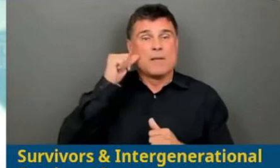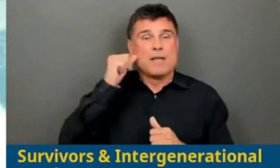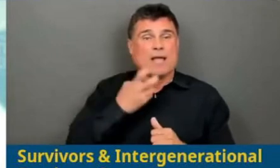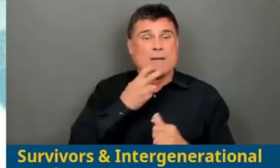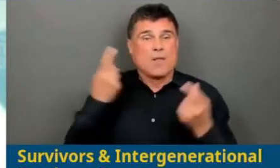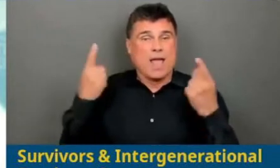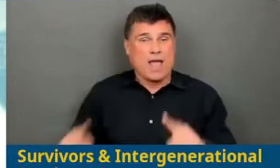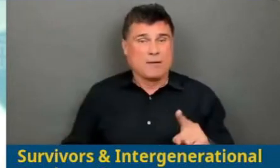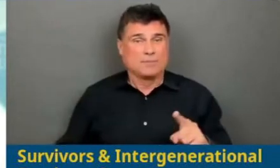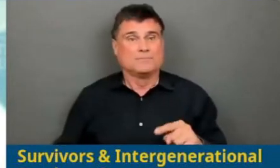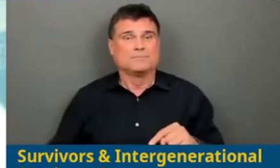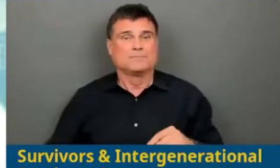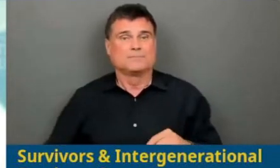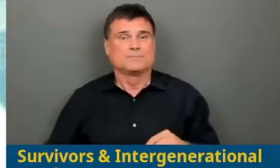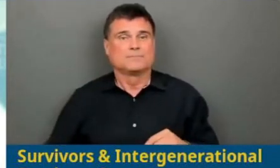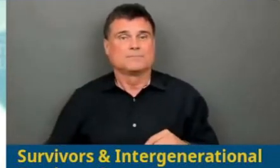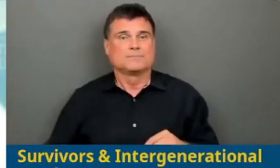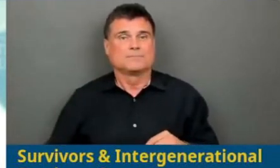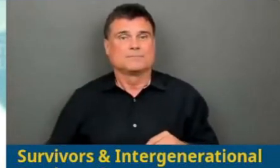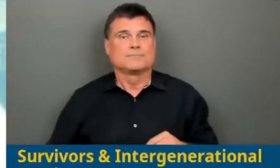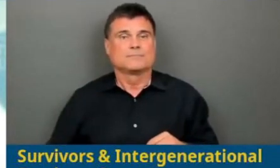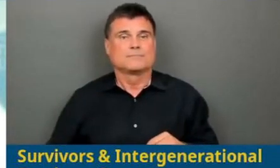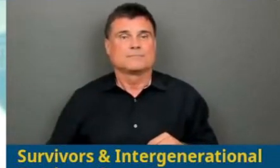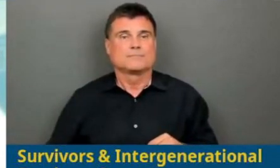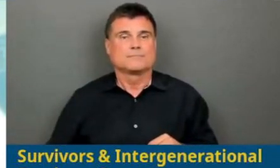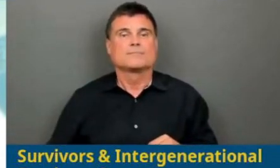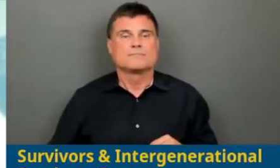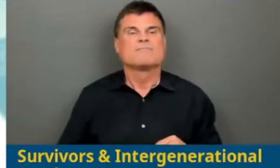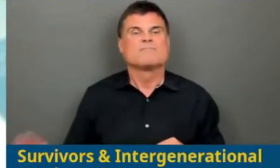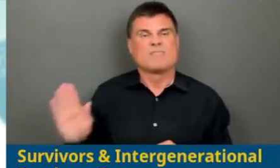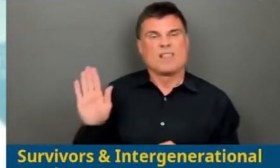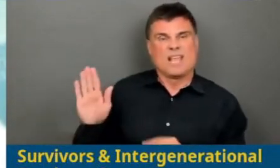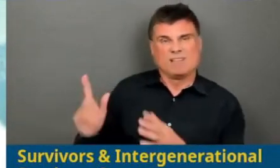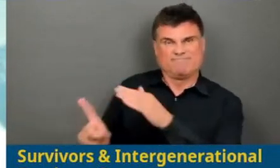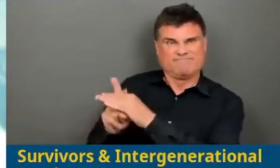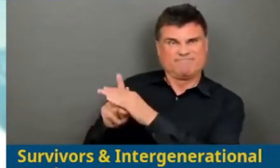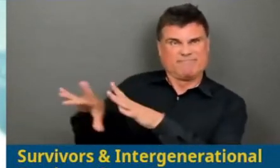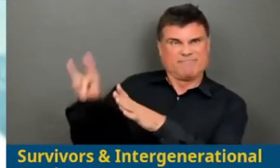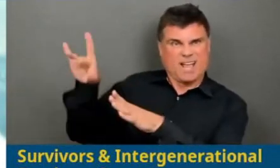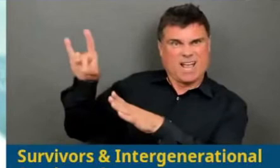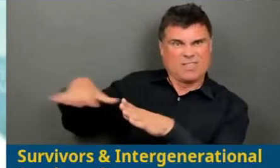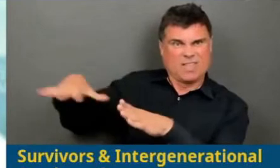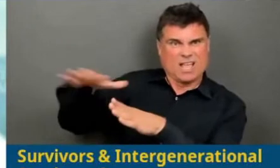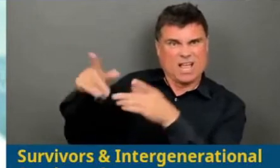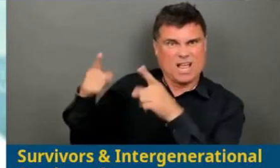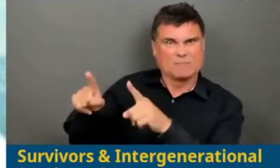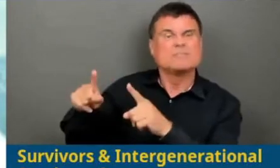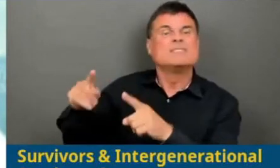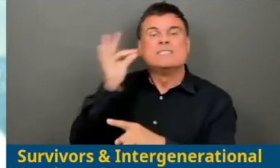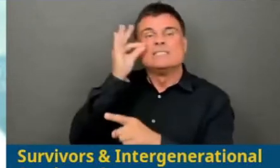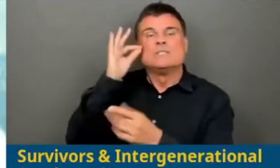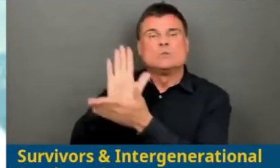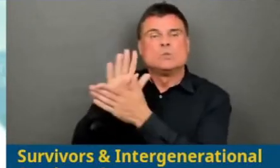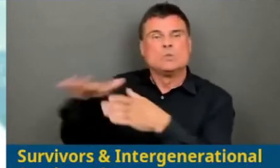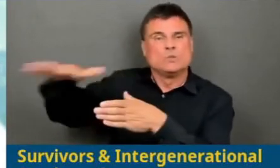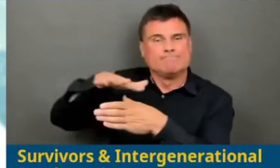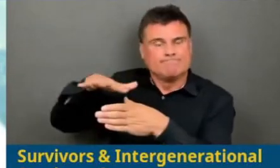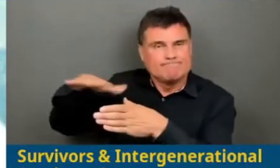former Kamloops Indian Residential School. Other nations have announced similar findings since.